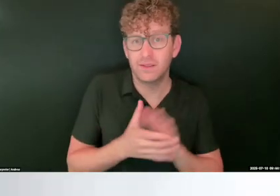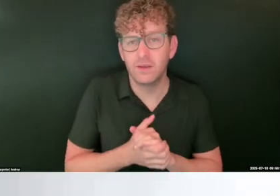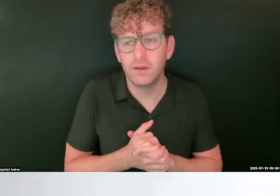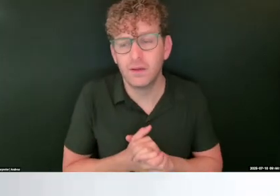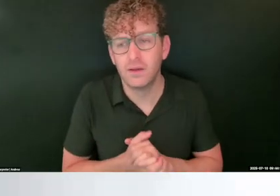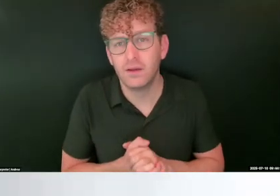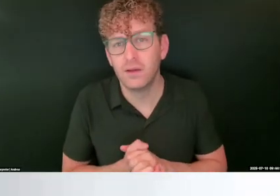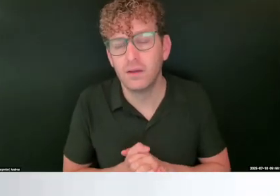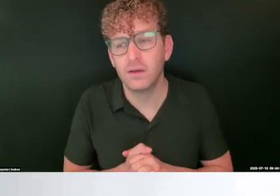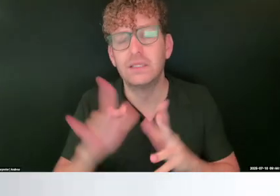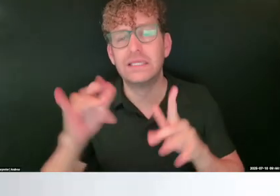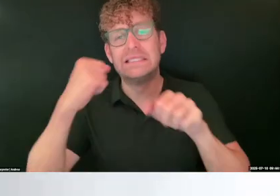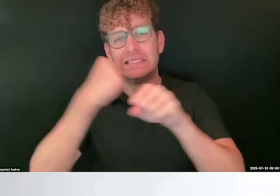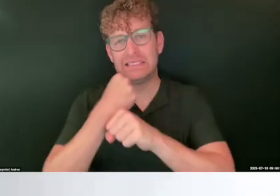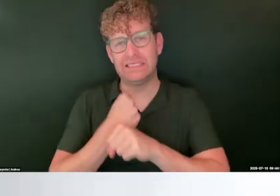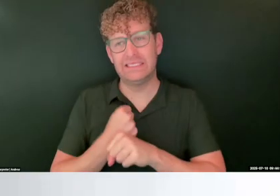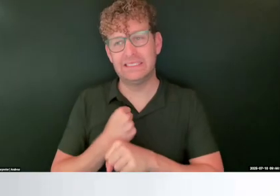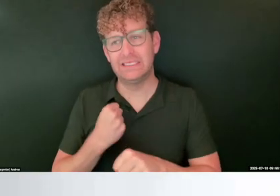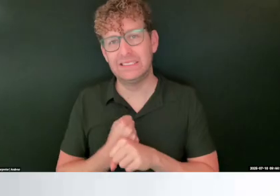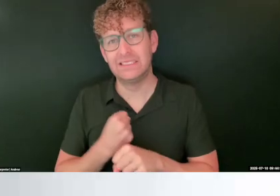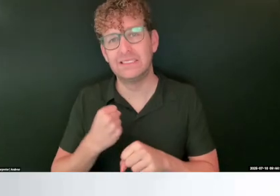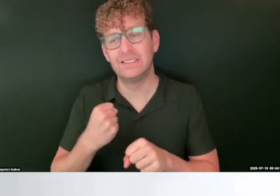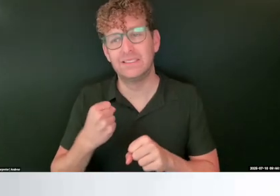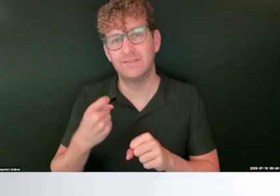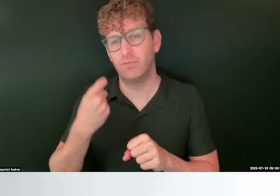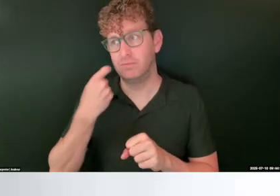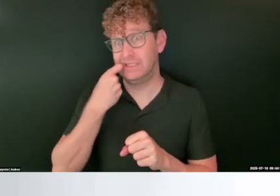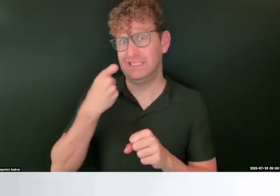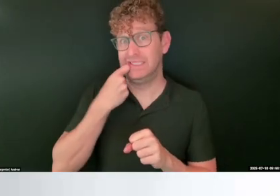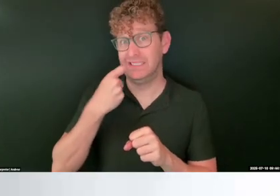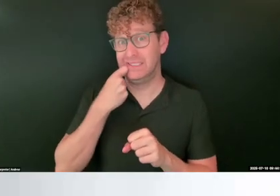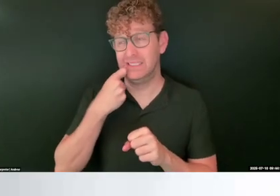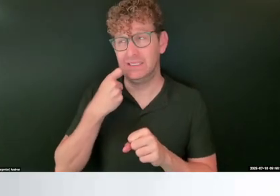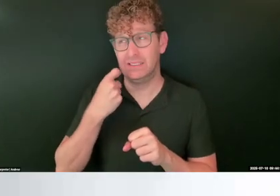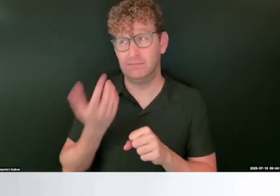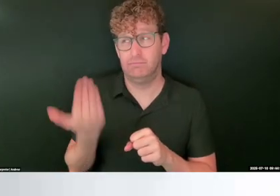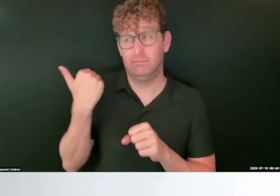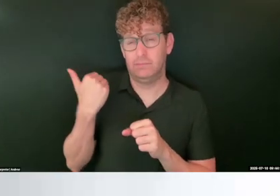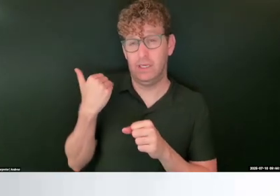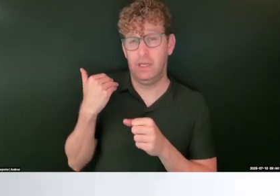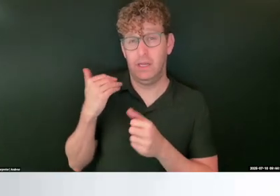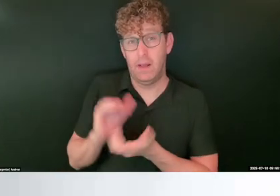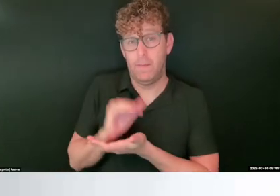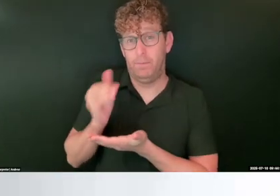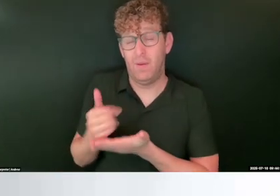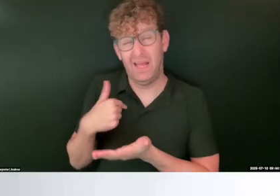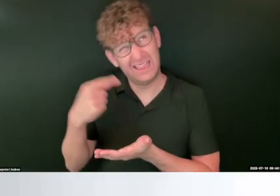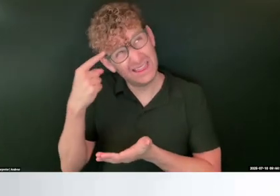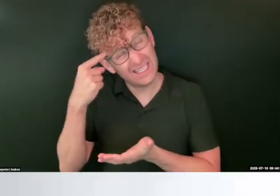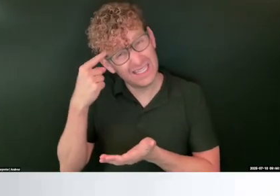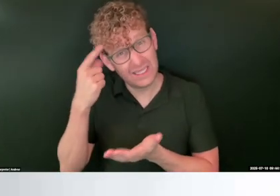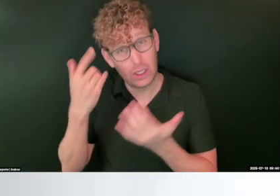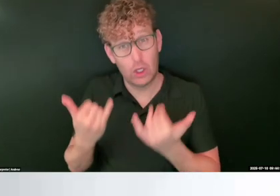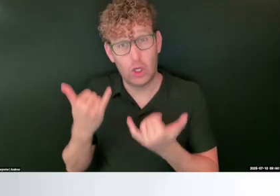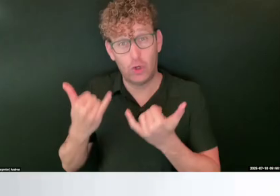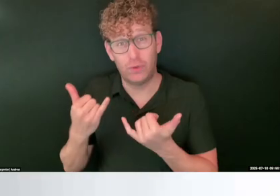those are statistics from an earlier amount. I believe the current amount in